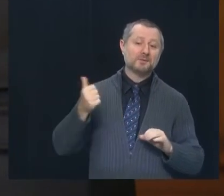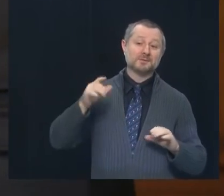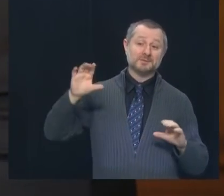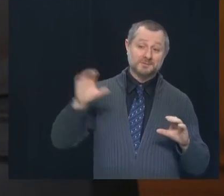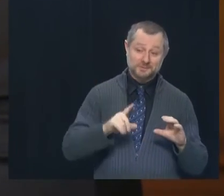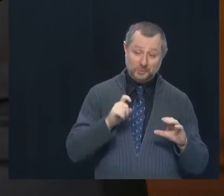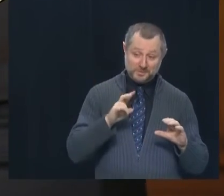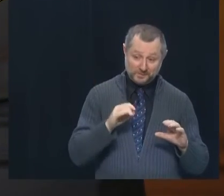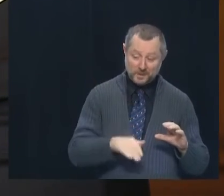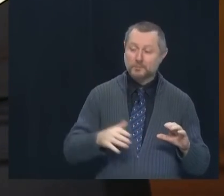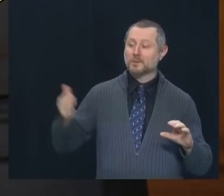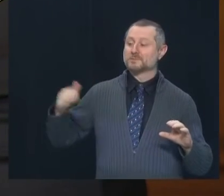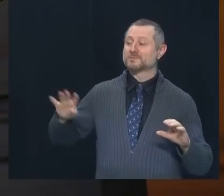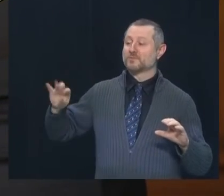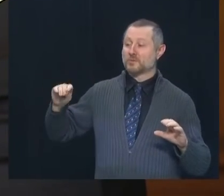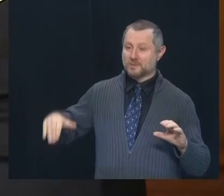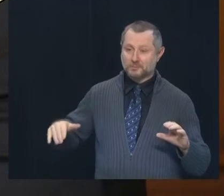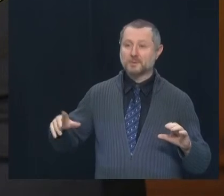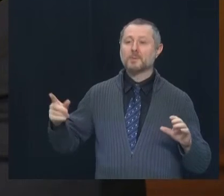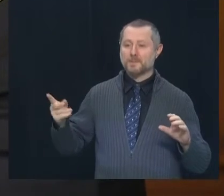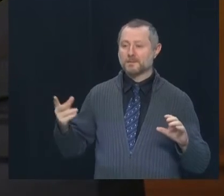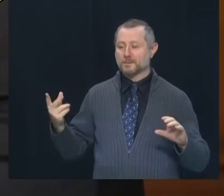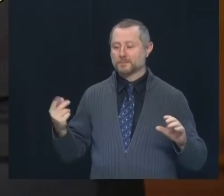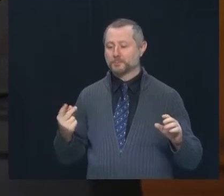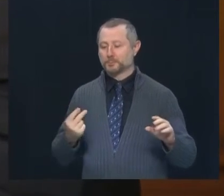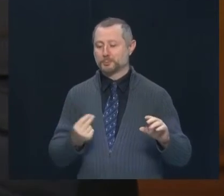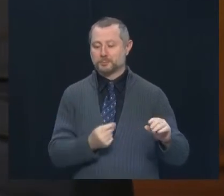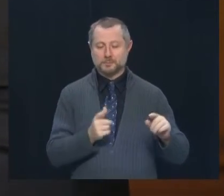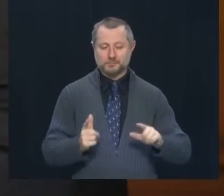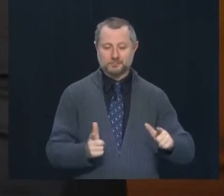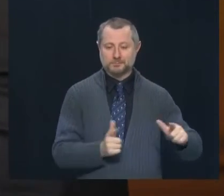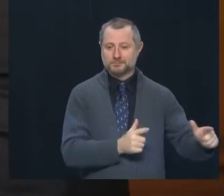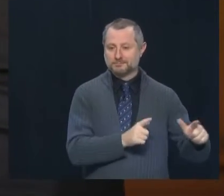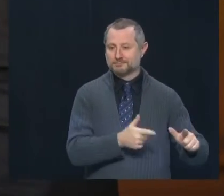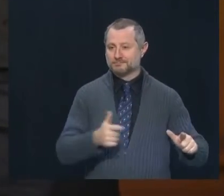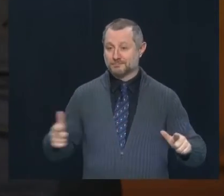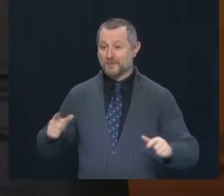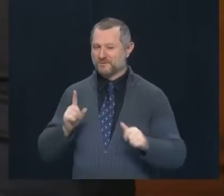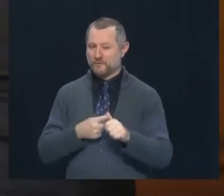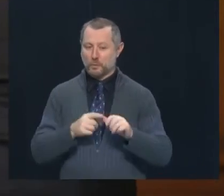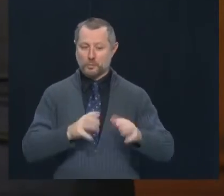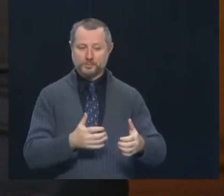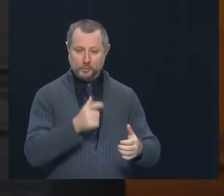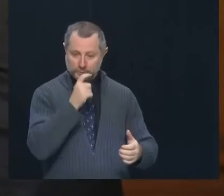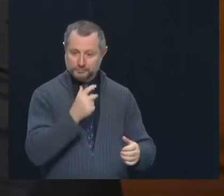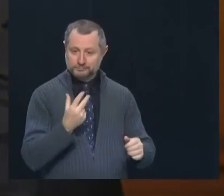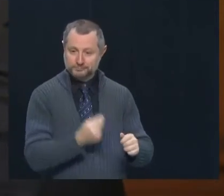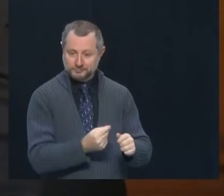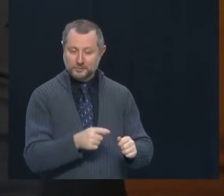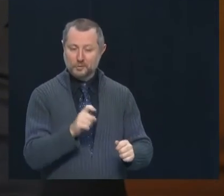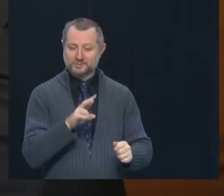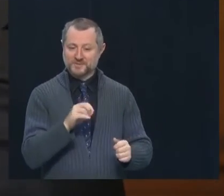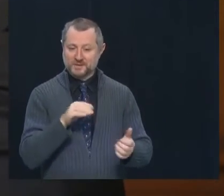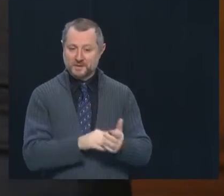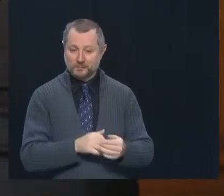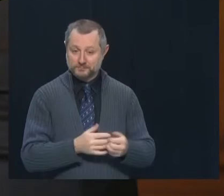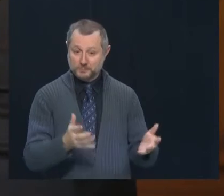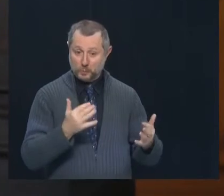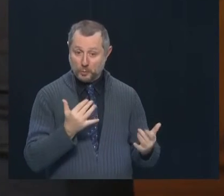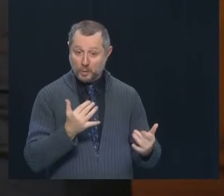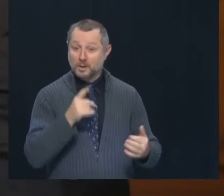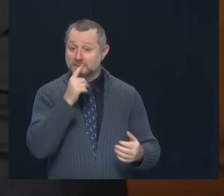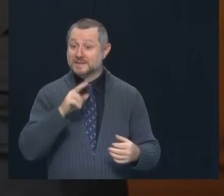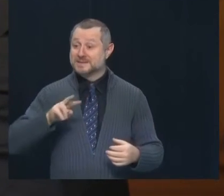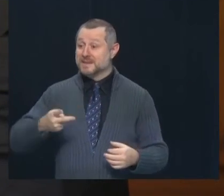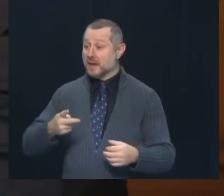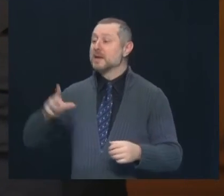over while you're still vaccinating that first batch. You're starting to vaccinate others, so those numbers will start building on. We don't